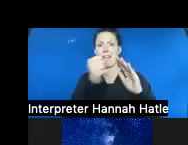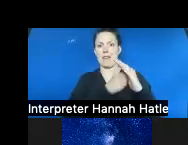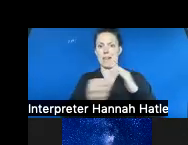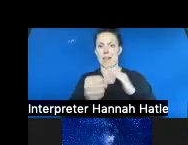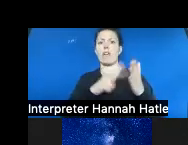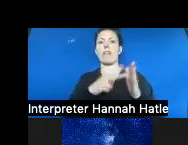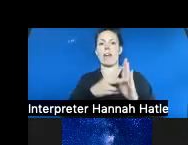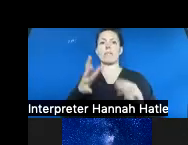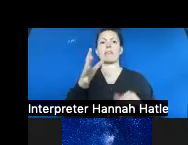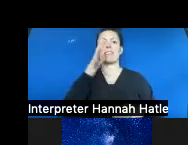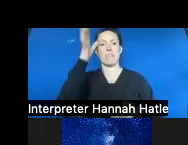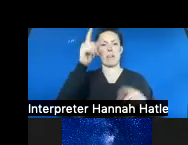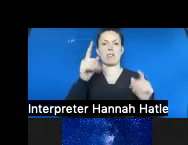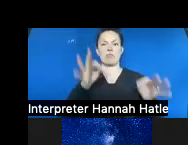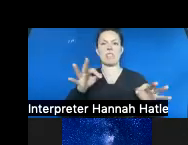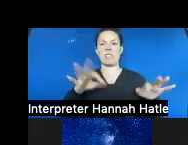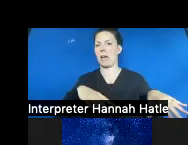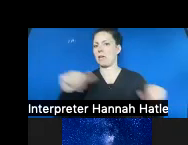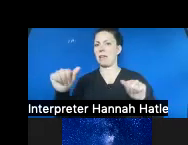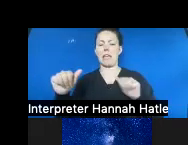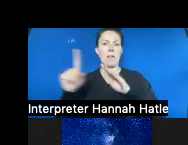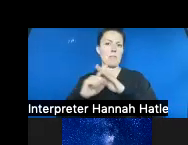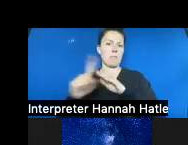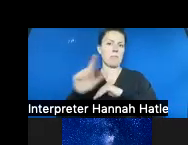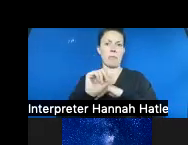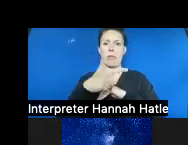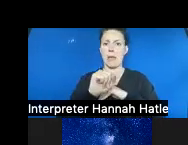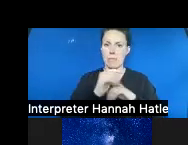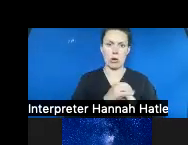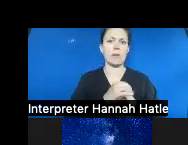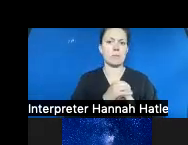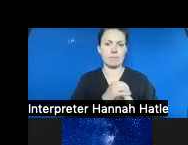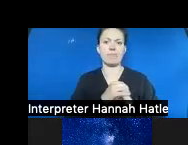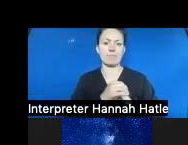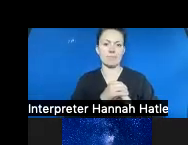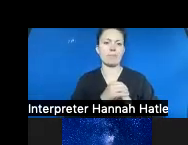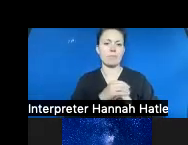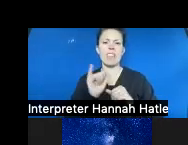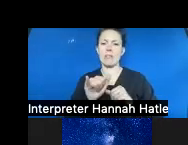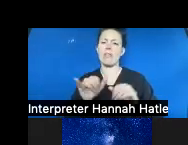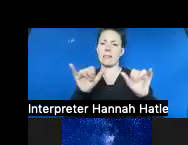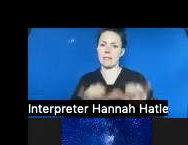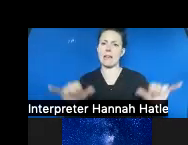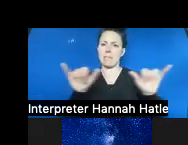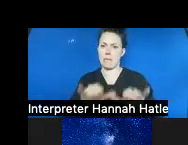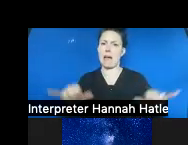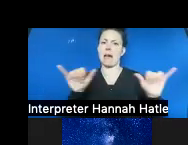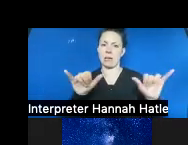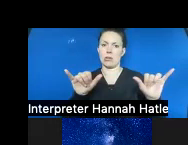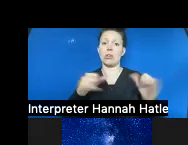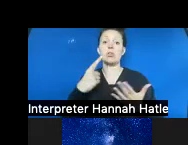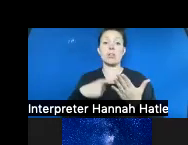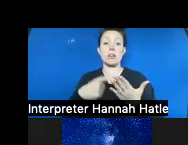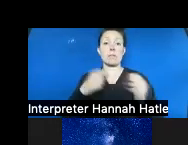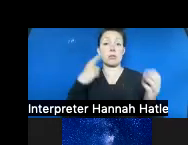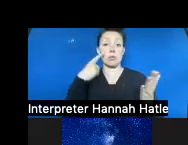these trafficking teenage victims and survivors, and also nail the trafficker. So little things like that can be a part of your work with